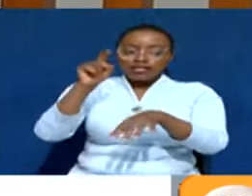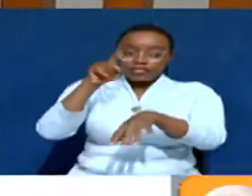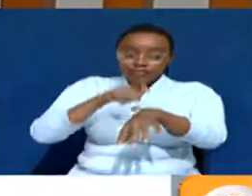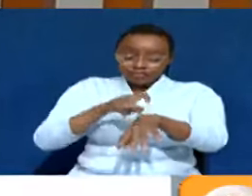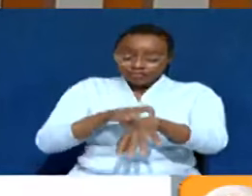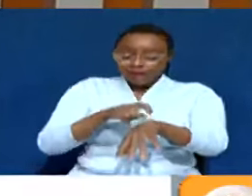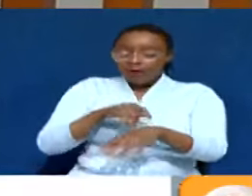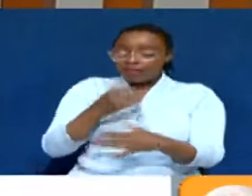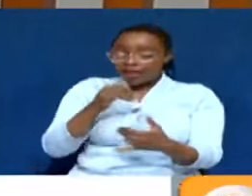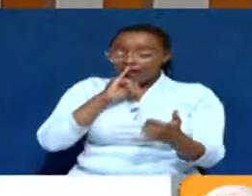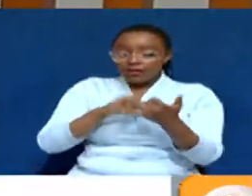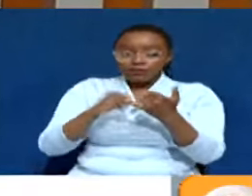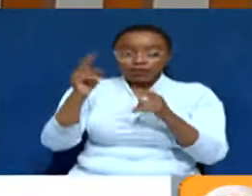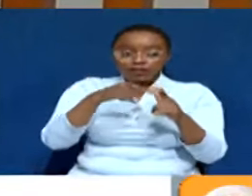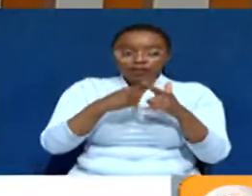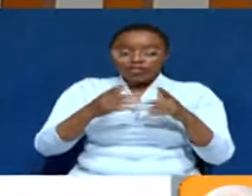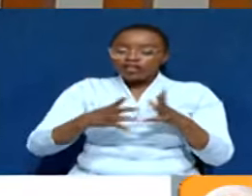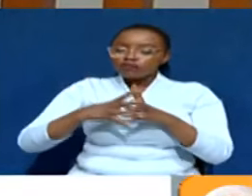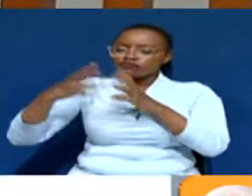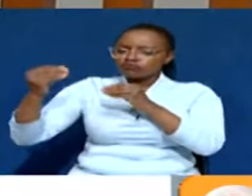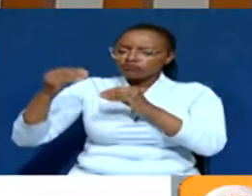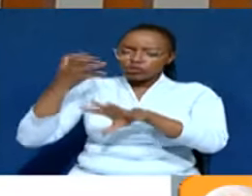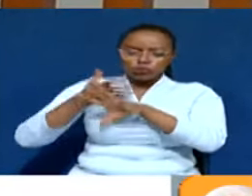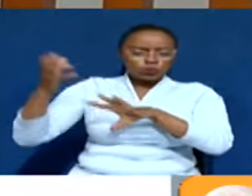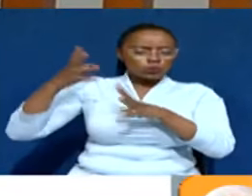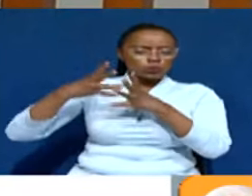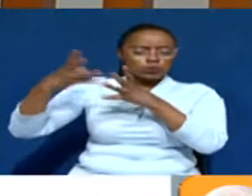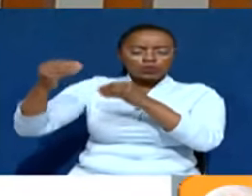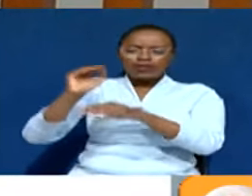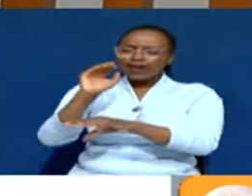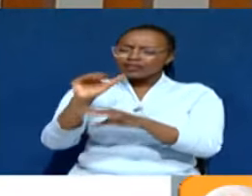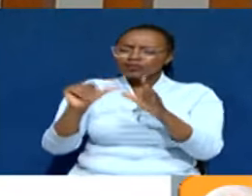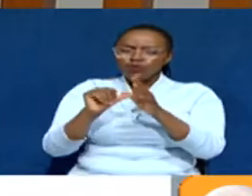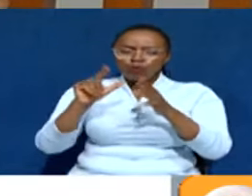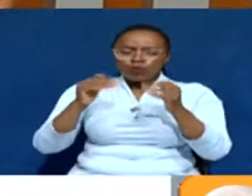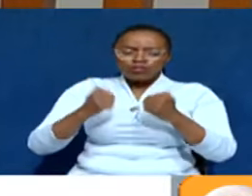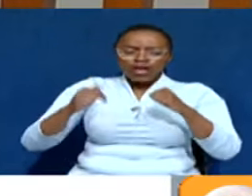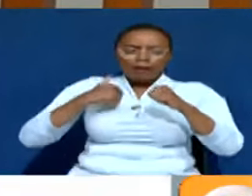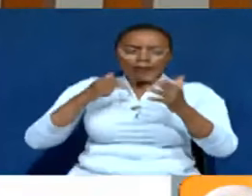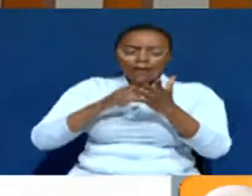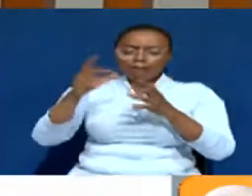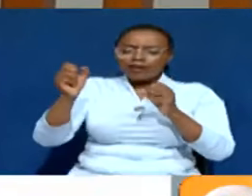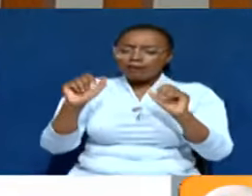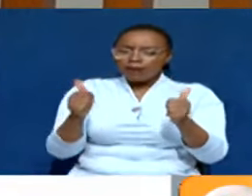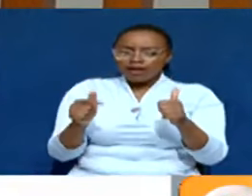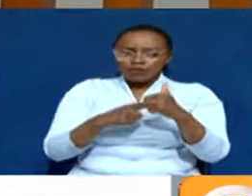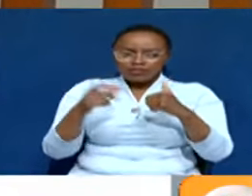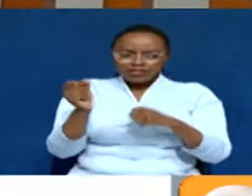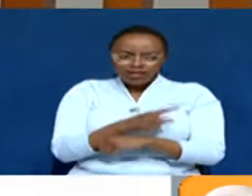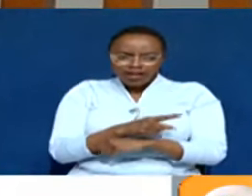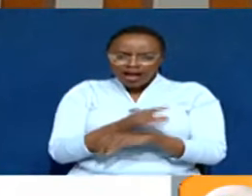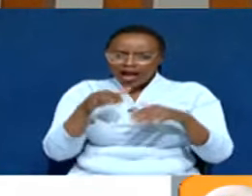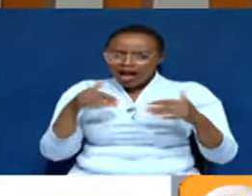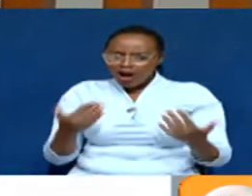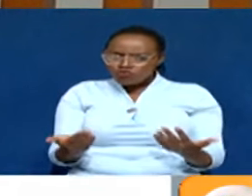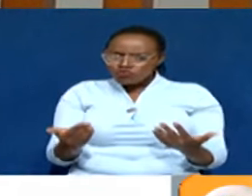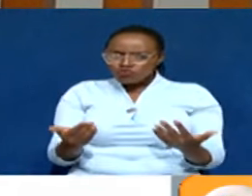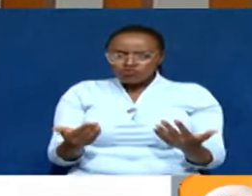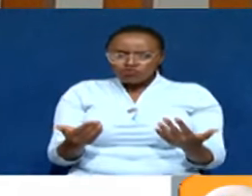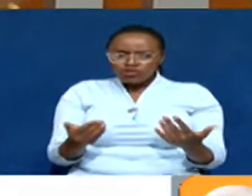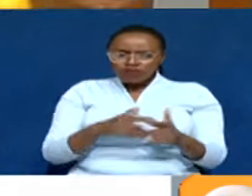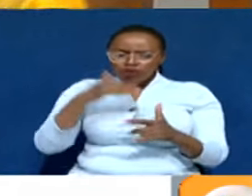came. Tina, ro, Tina alikataa kuenda. Akamuliza nini mbaya, akamwambia boss, I've not been paid for 6 months. Akamuliza, how now?